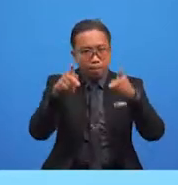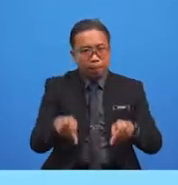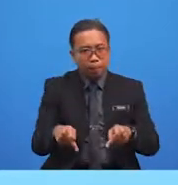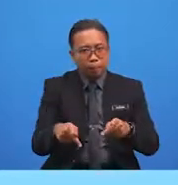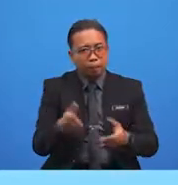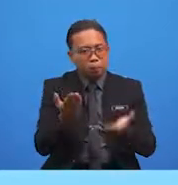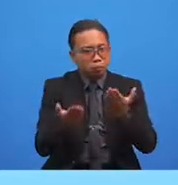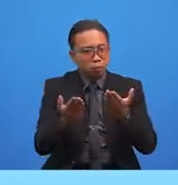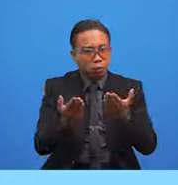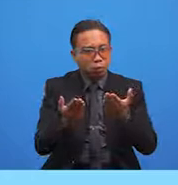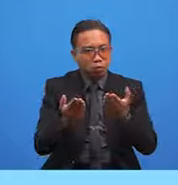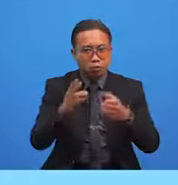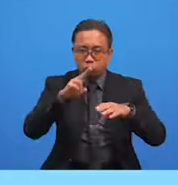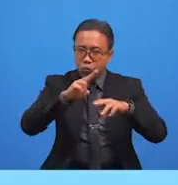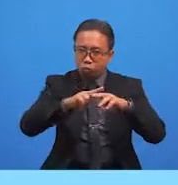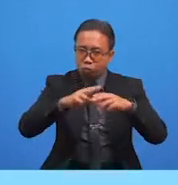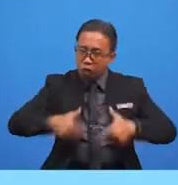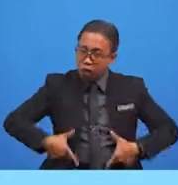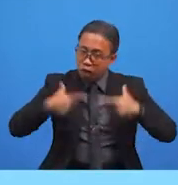live in the moon.